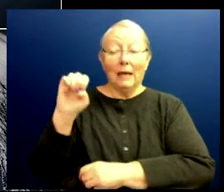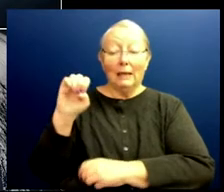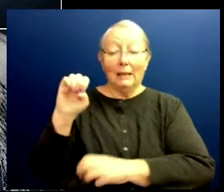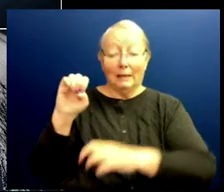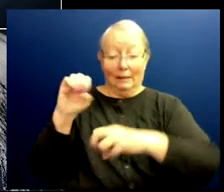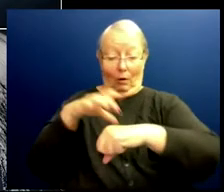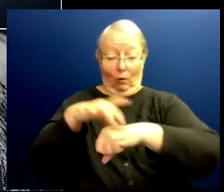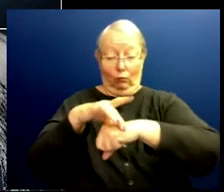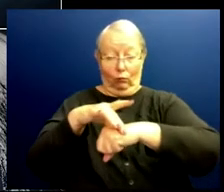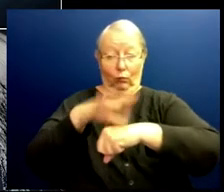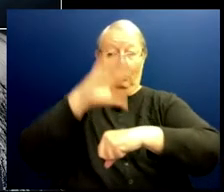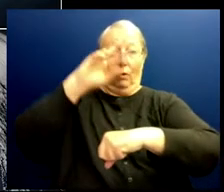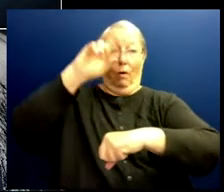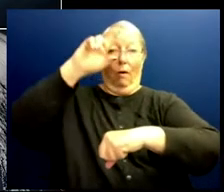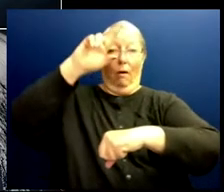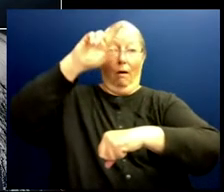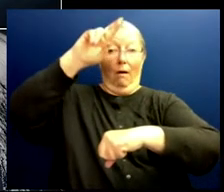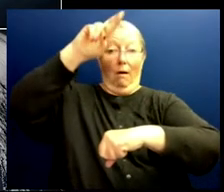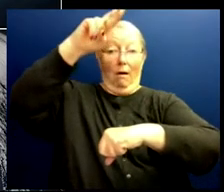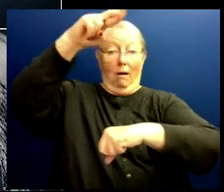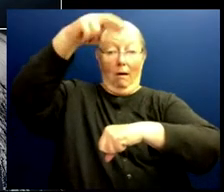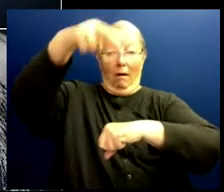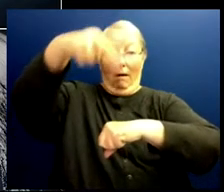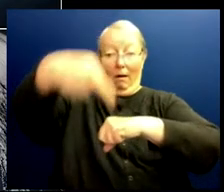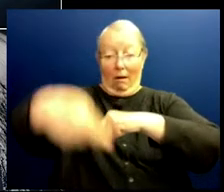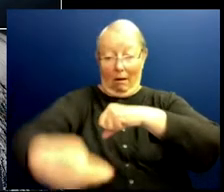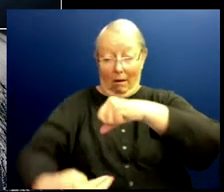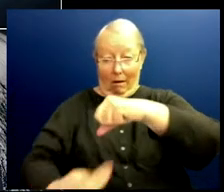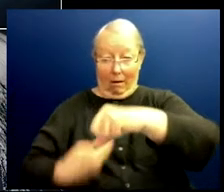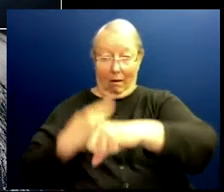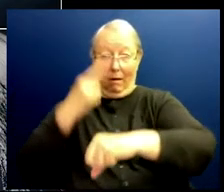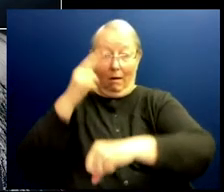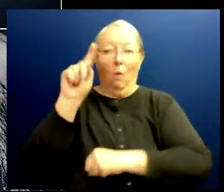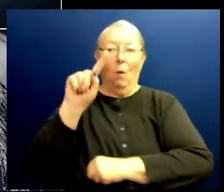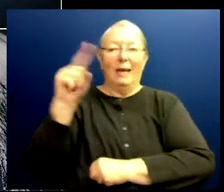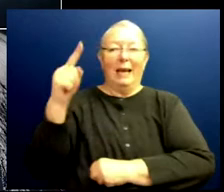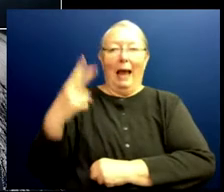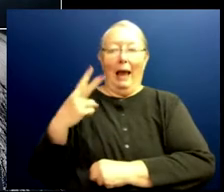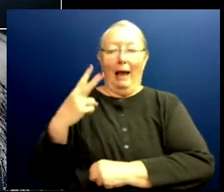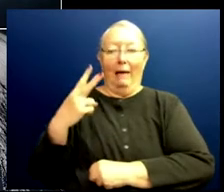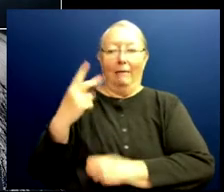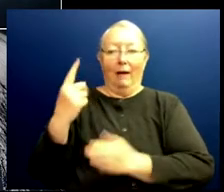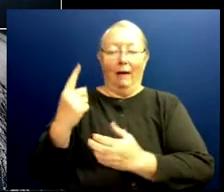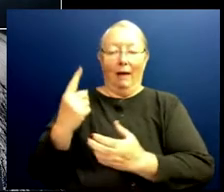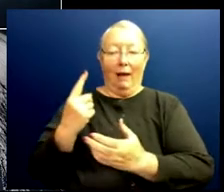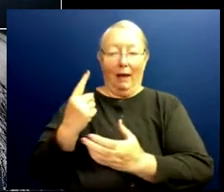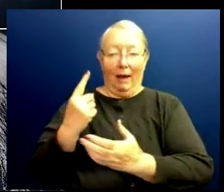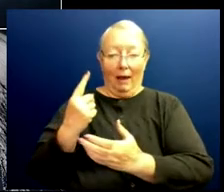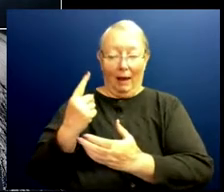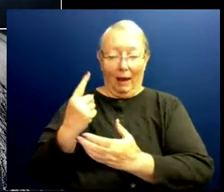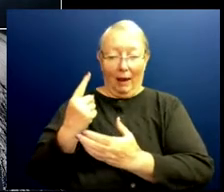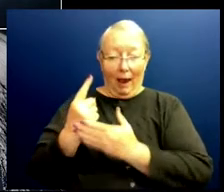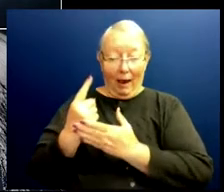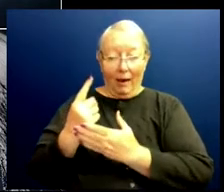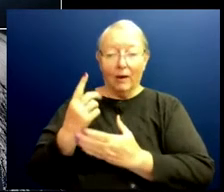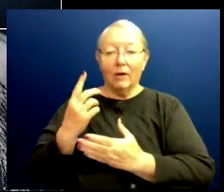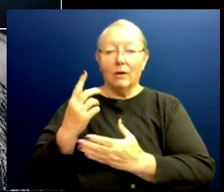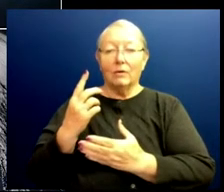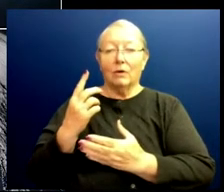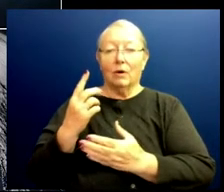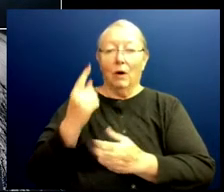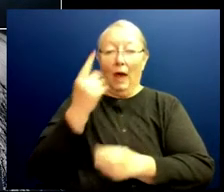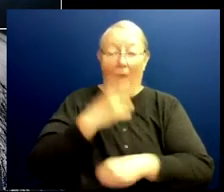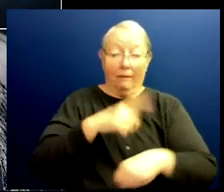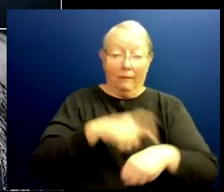and a half, every 98 minutes. Half that time it's on the daylight side of the Earth, half that time it's on the night side. The telescope